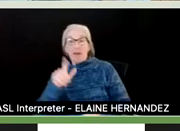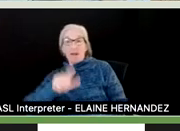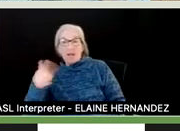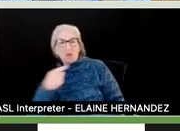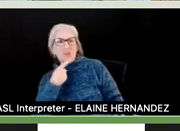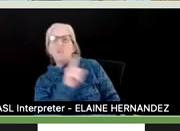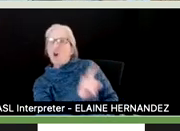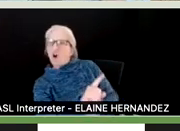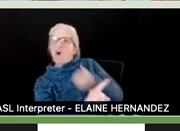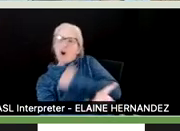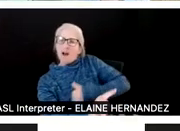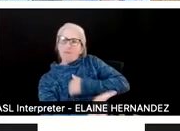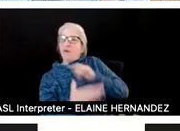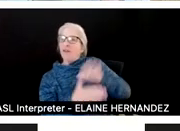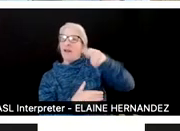of discrimination.